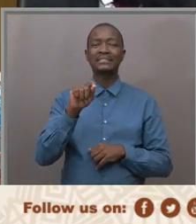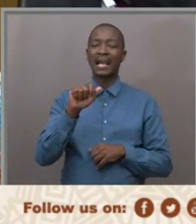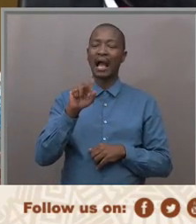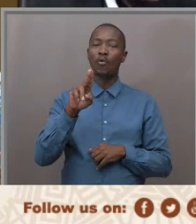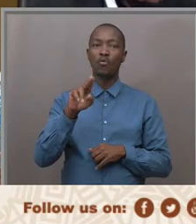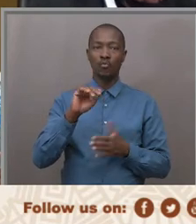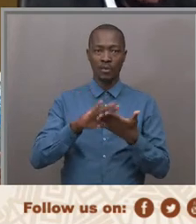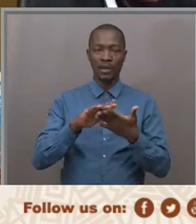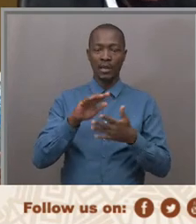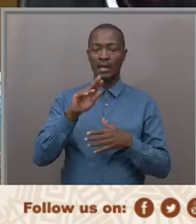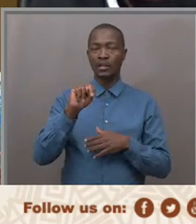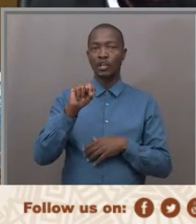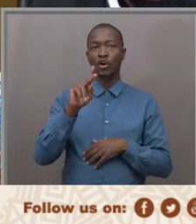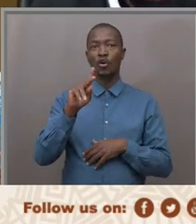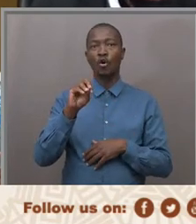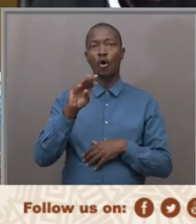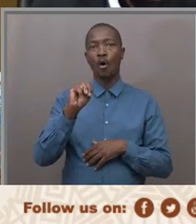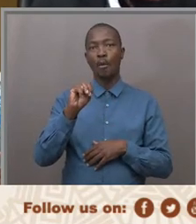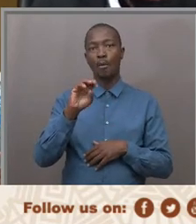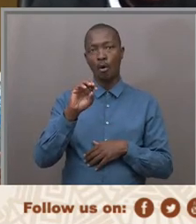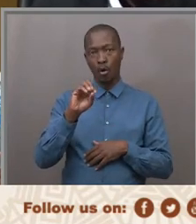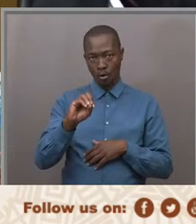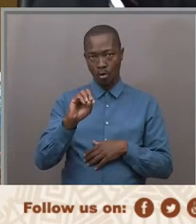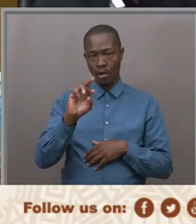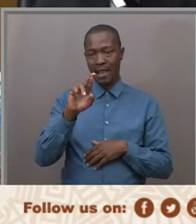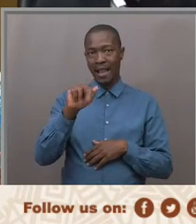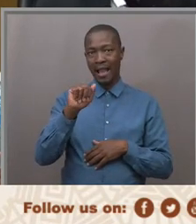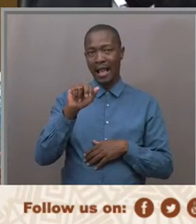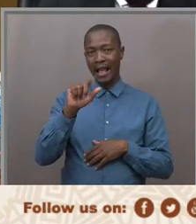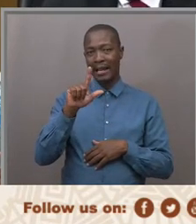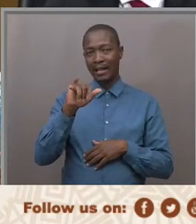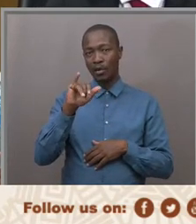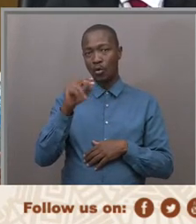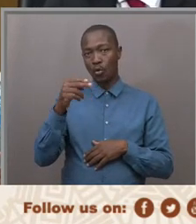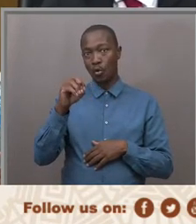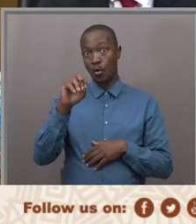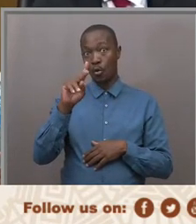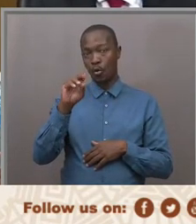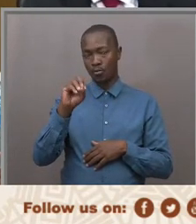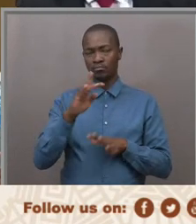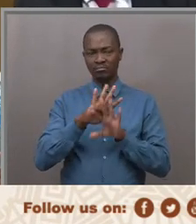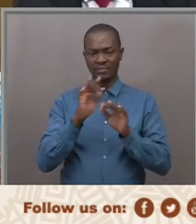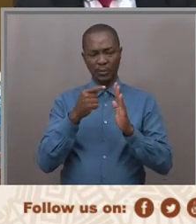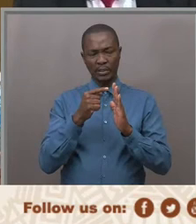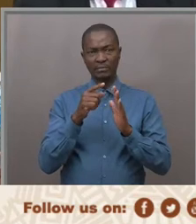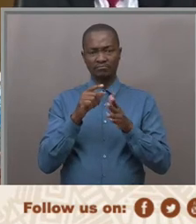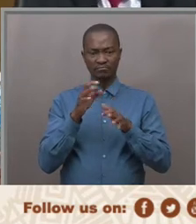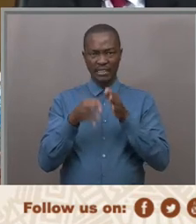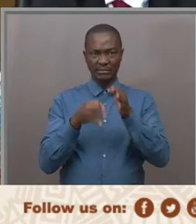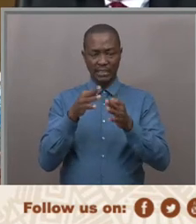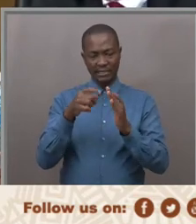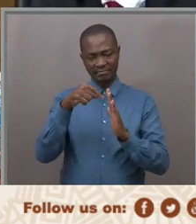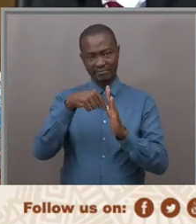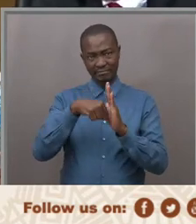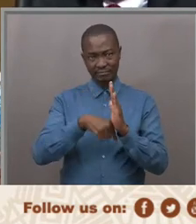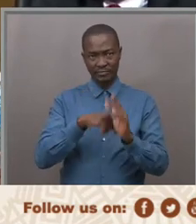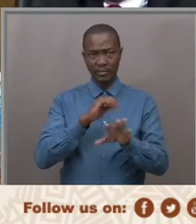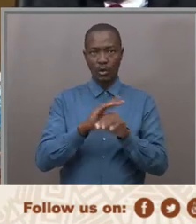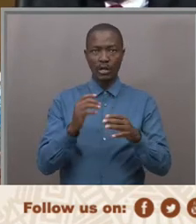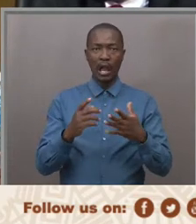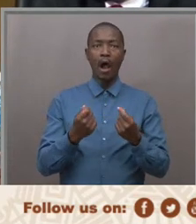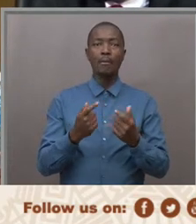Nkomora Lehoko are going to make detailed announcement on how much will go into